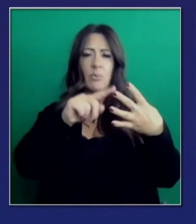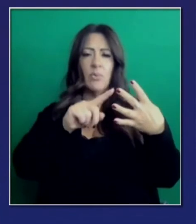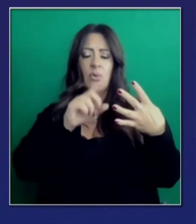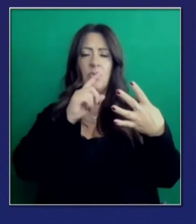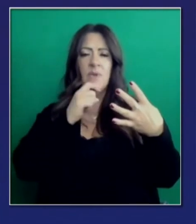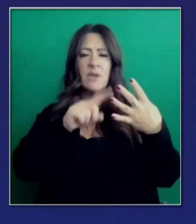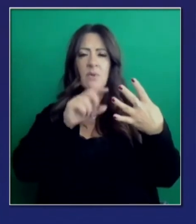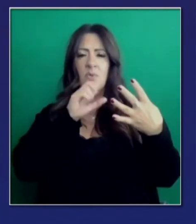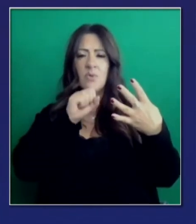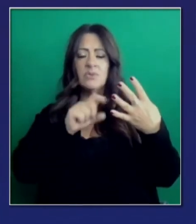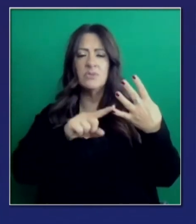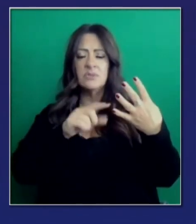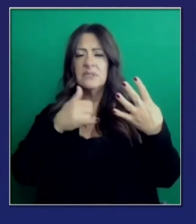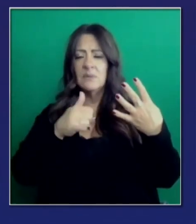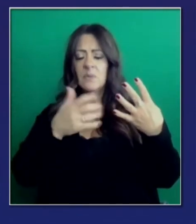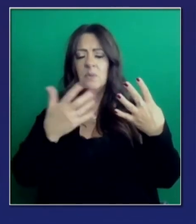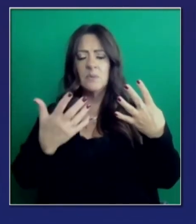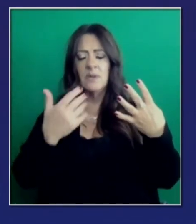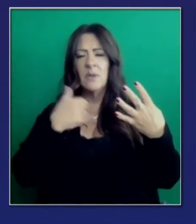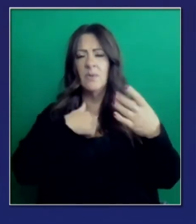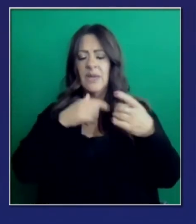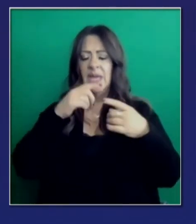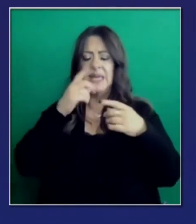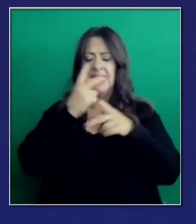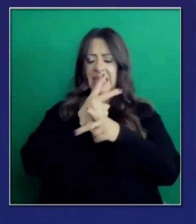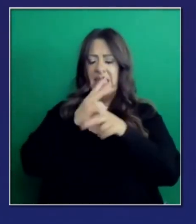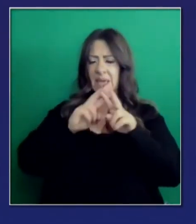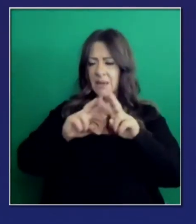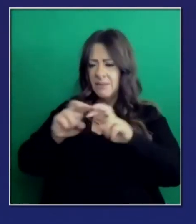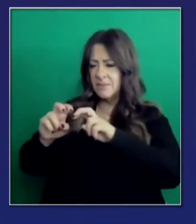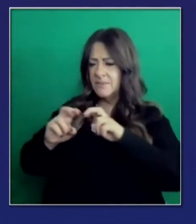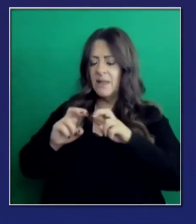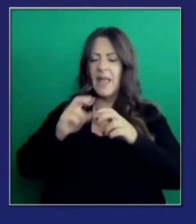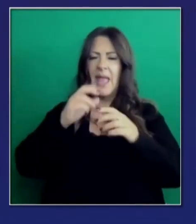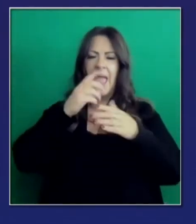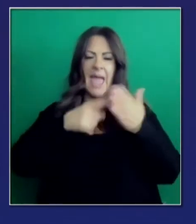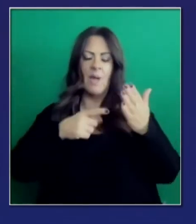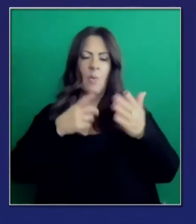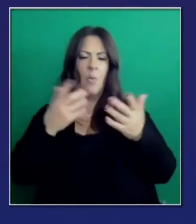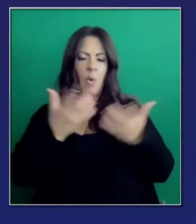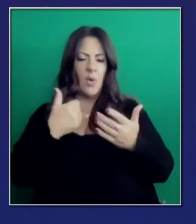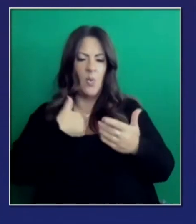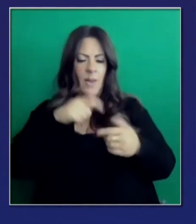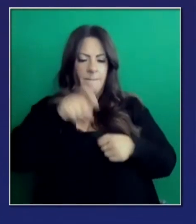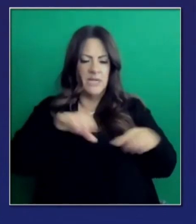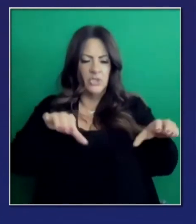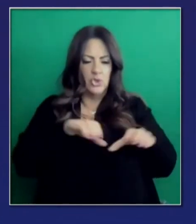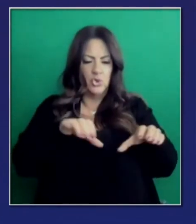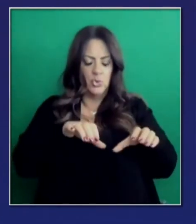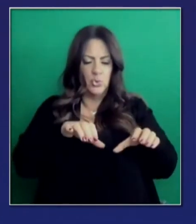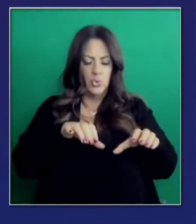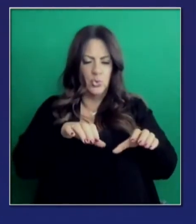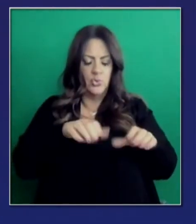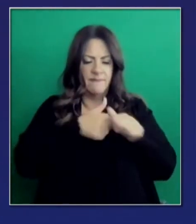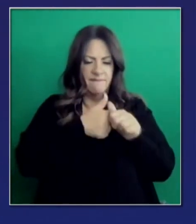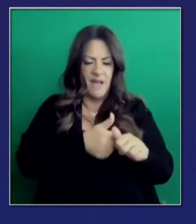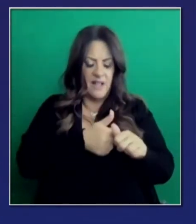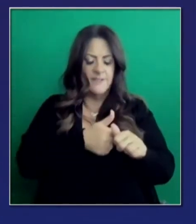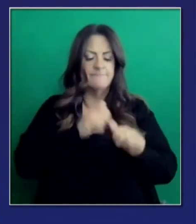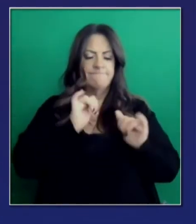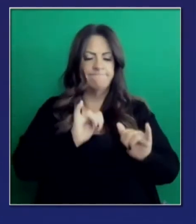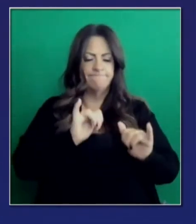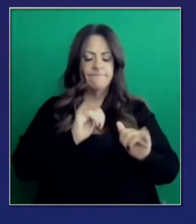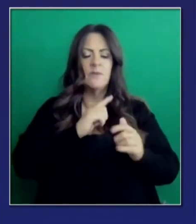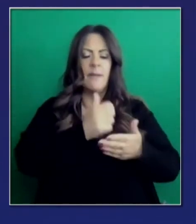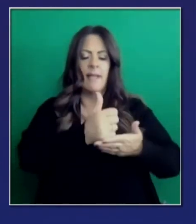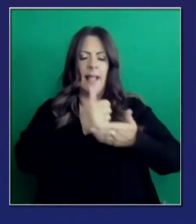be looking to use tools that get us safely through this as we work to get the vaccine aggressively out into